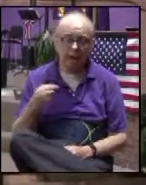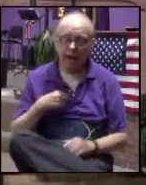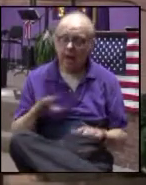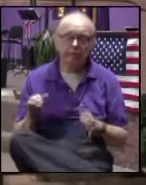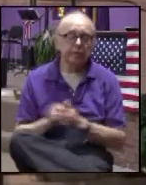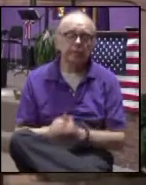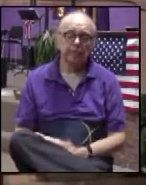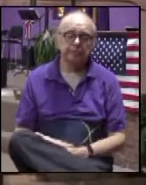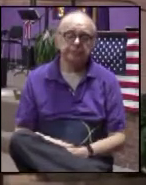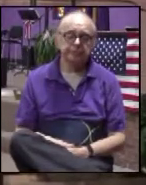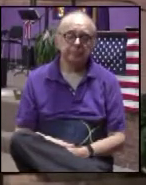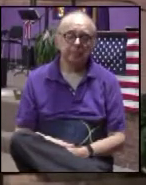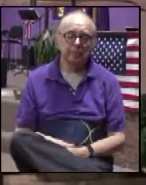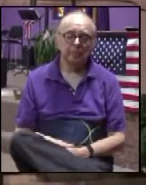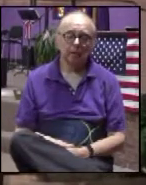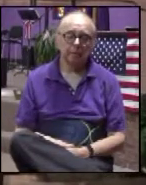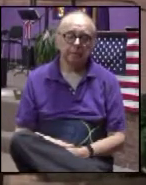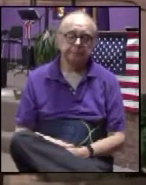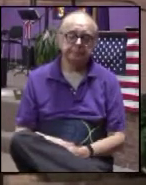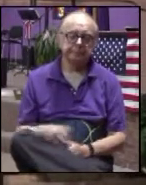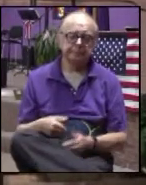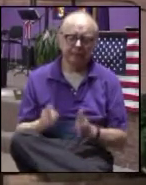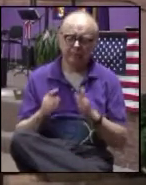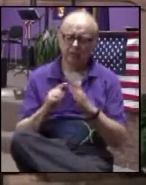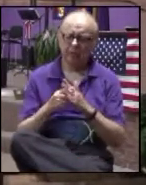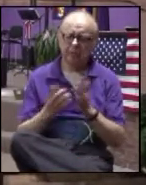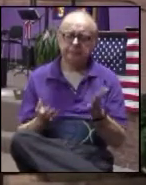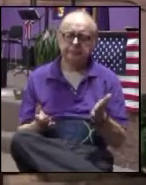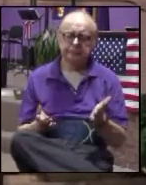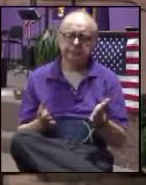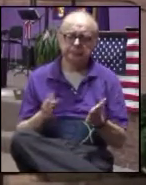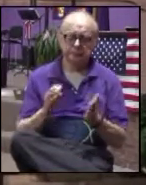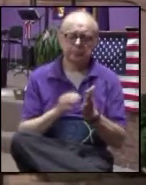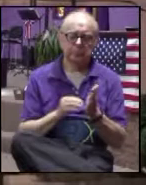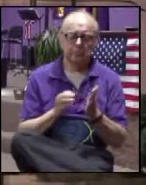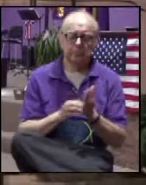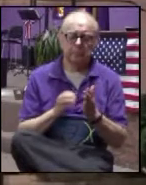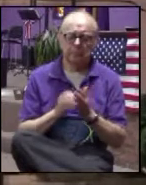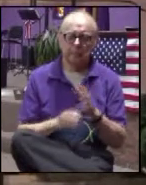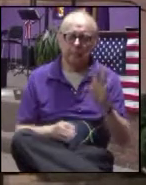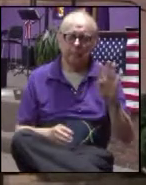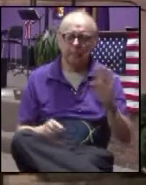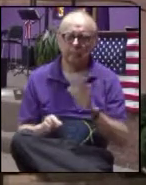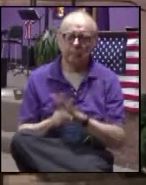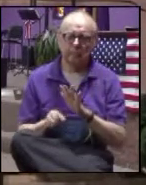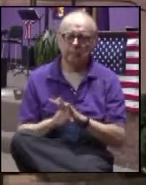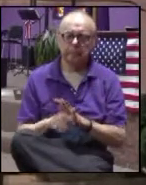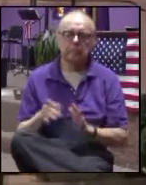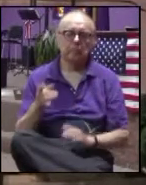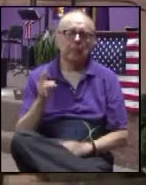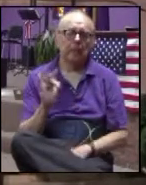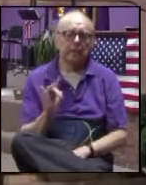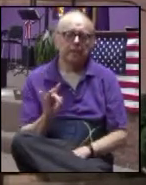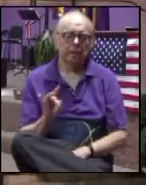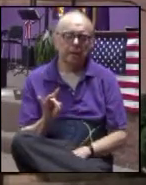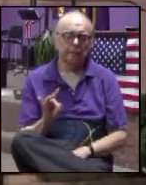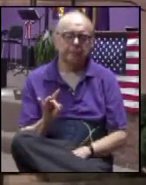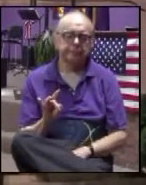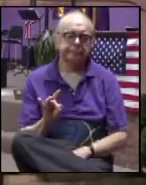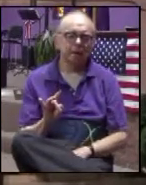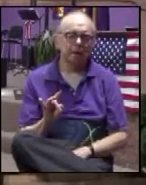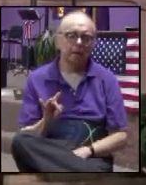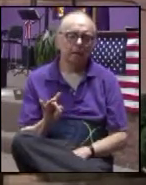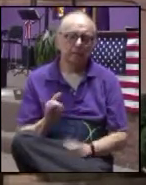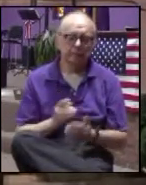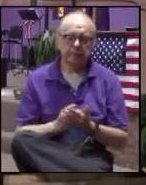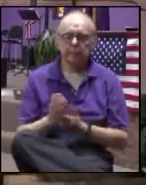this. Let's start. Matthew chapter 4, verse number 18